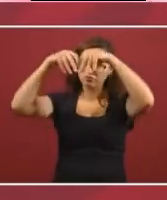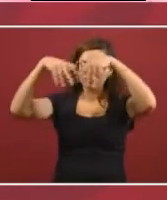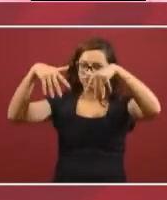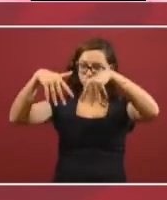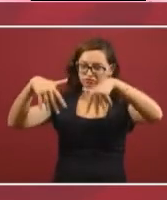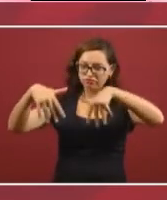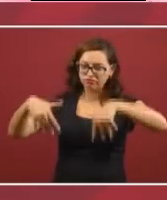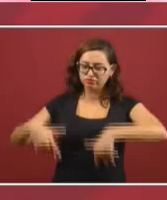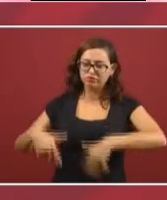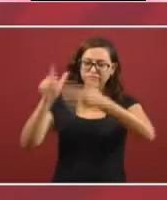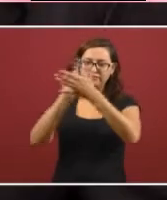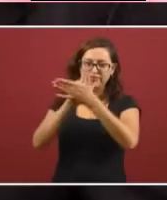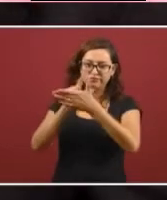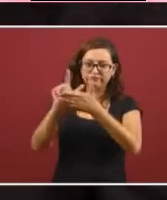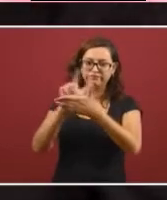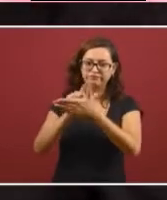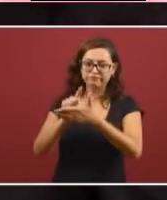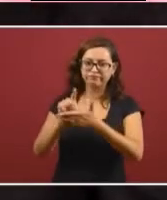From the top to the bottom.